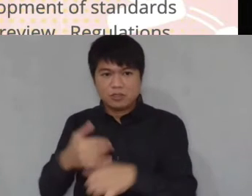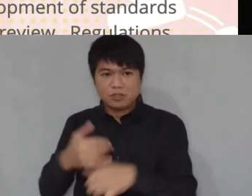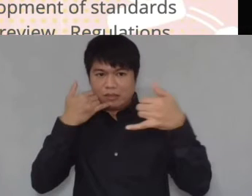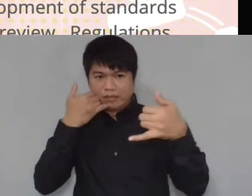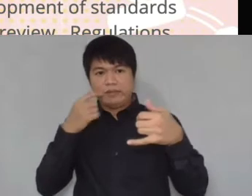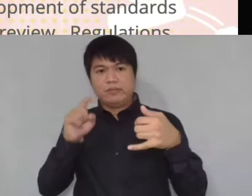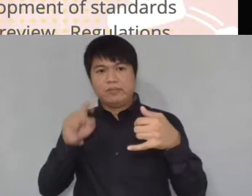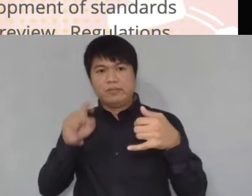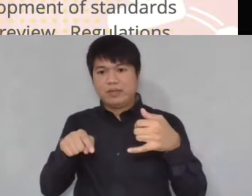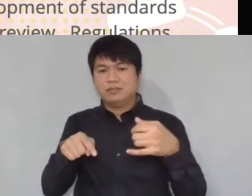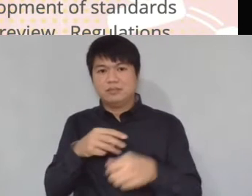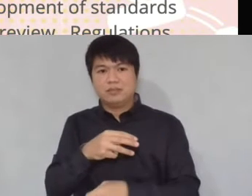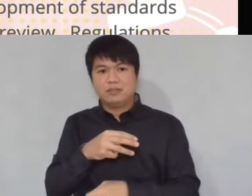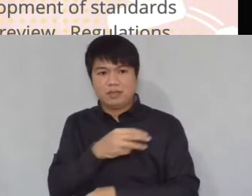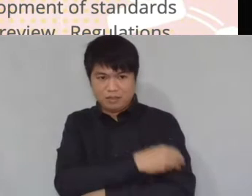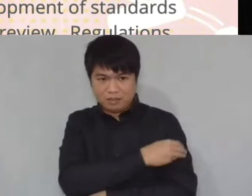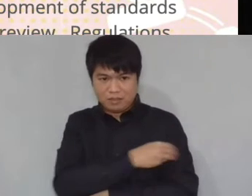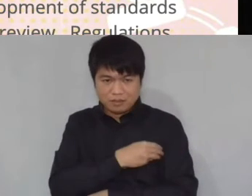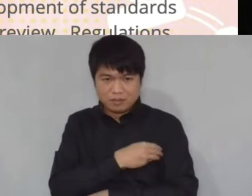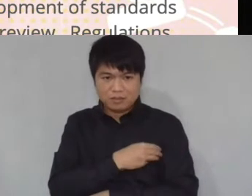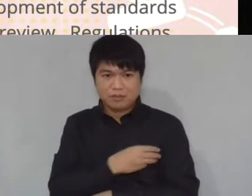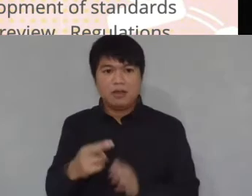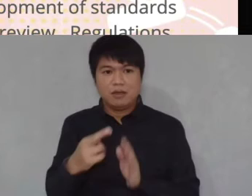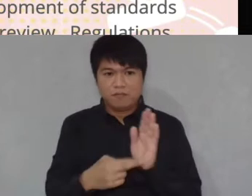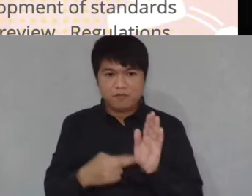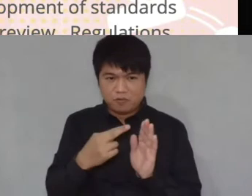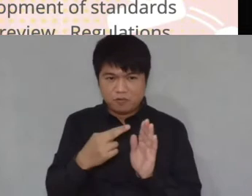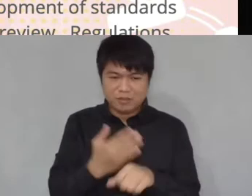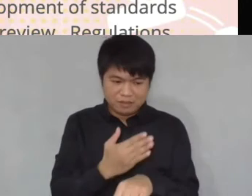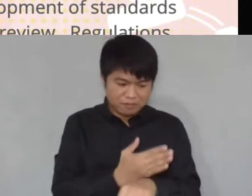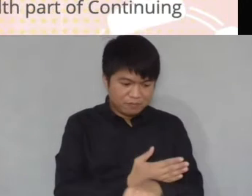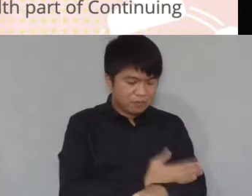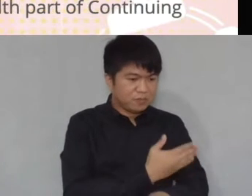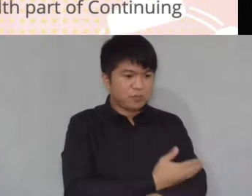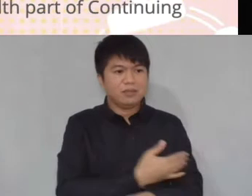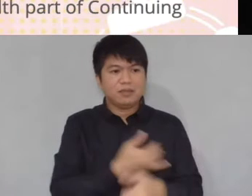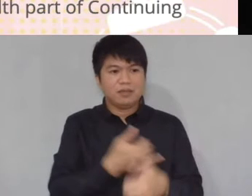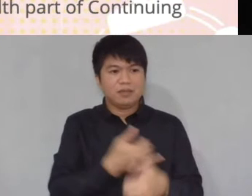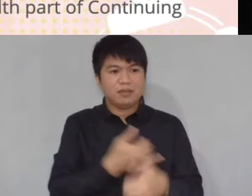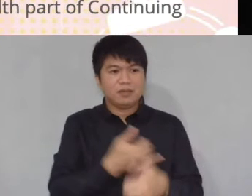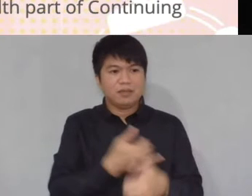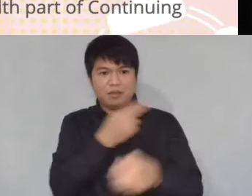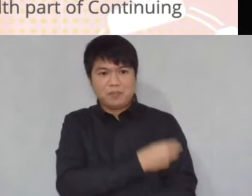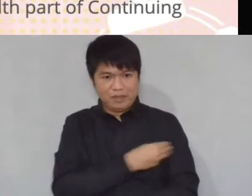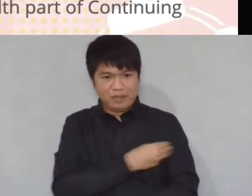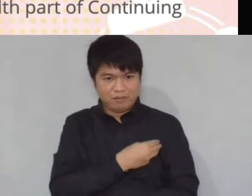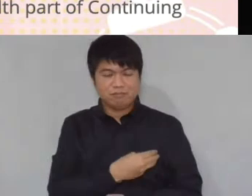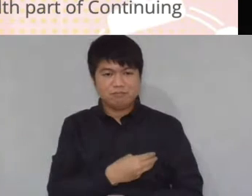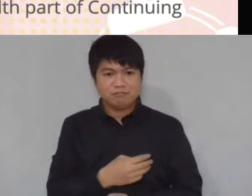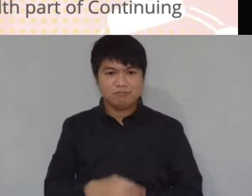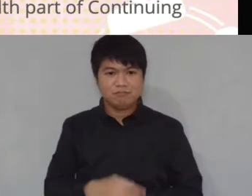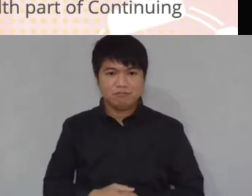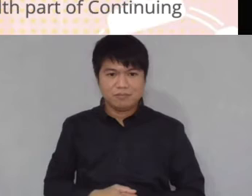societies have a role in developing all of these standards of practice. Another slide, yeah. So licensing